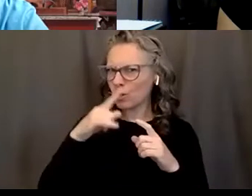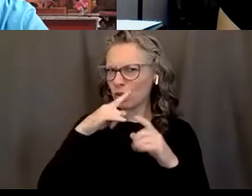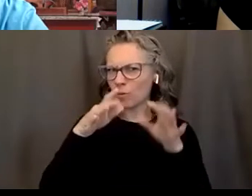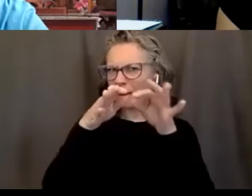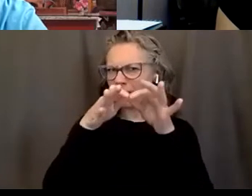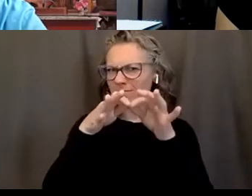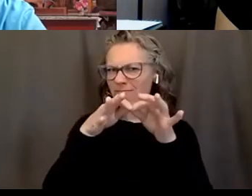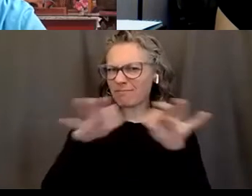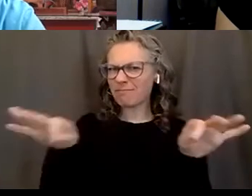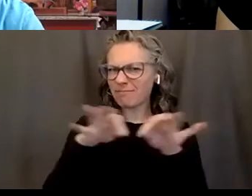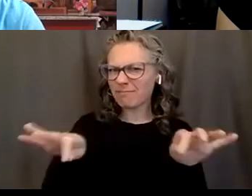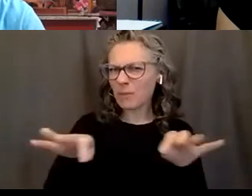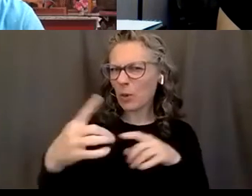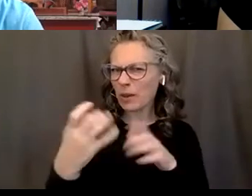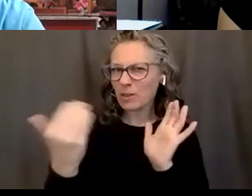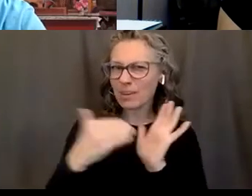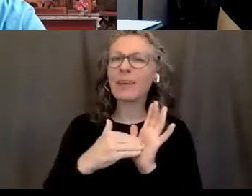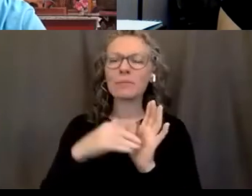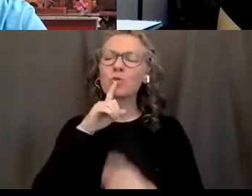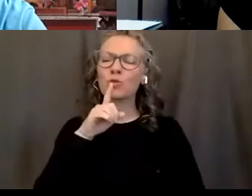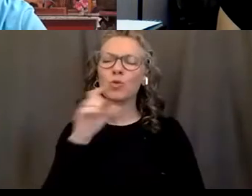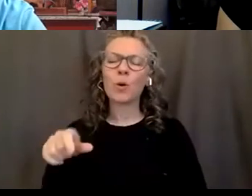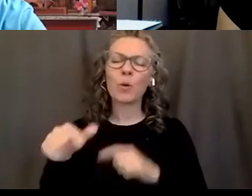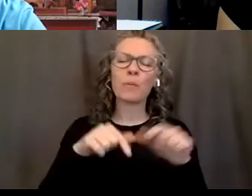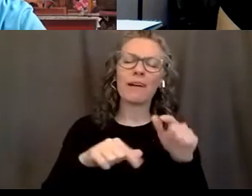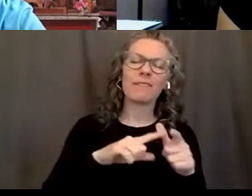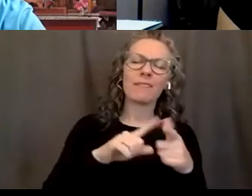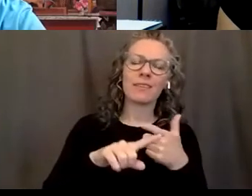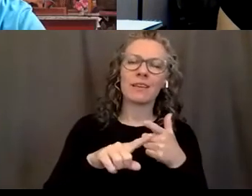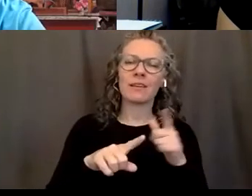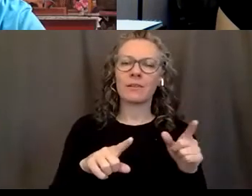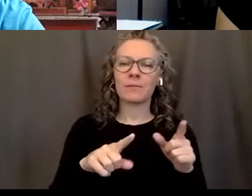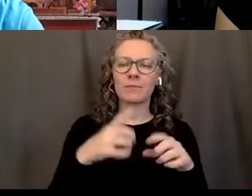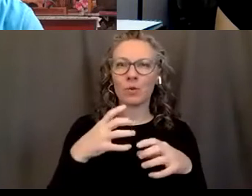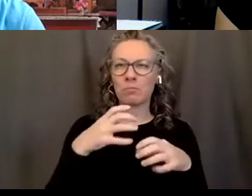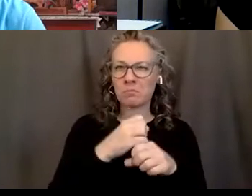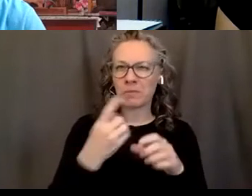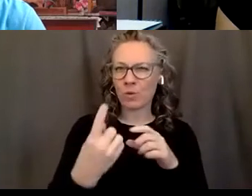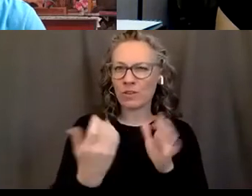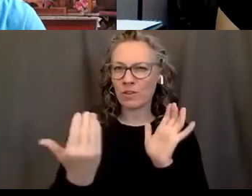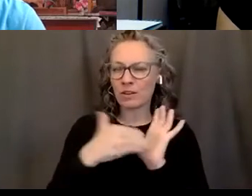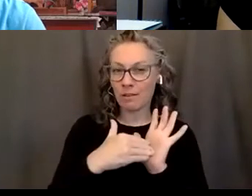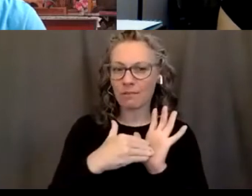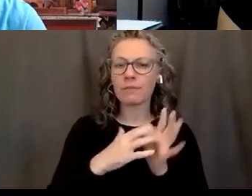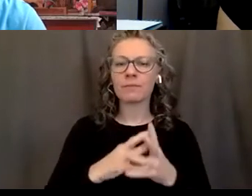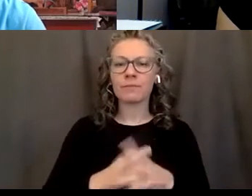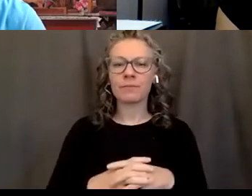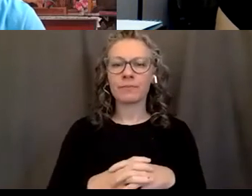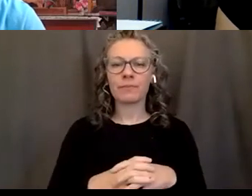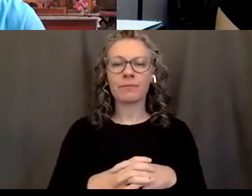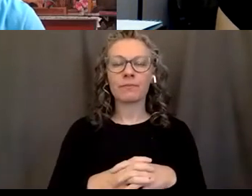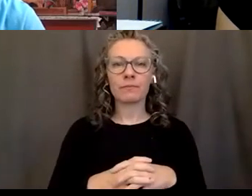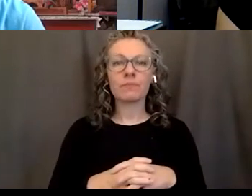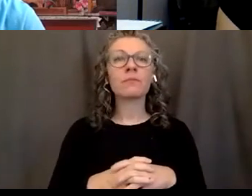context? Absolutely. Let me go back to it and then I will, let me go back. I can say it